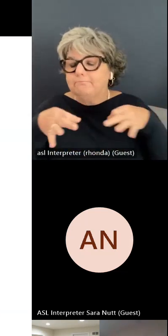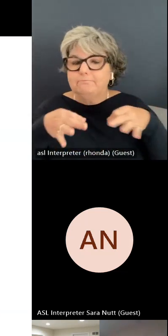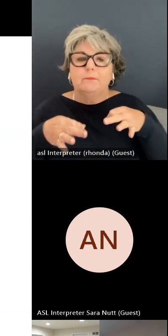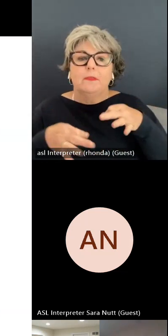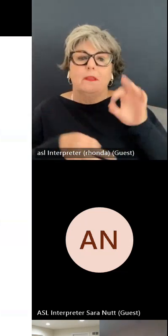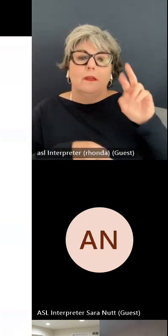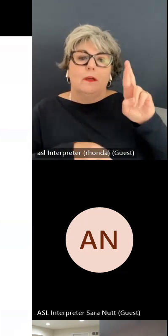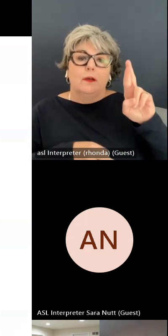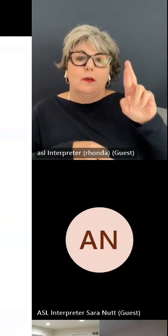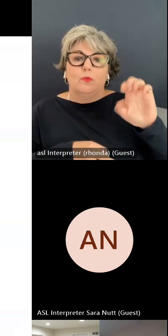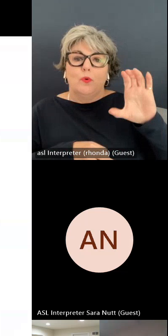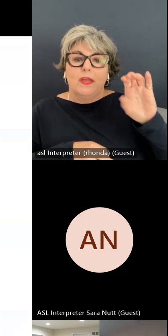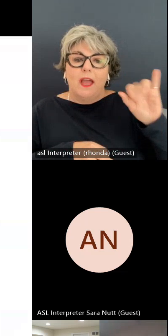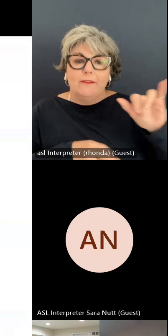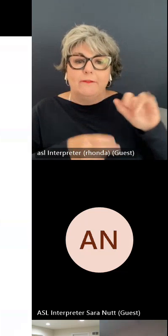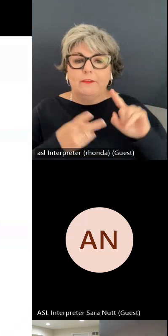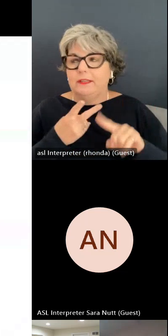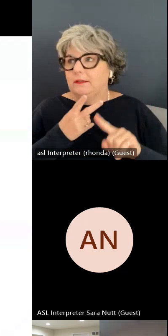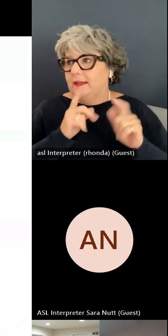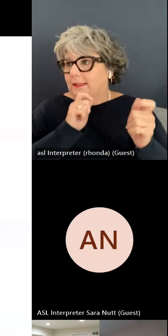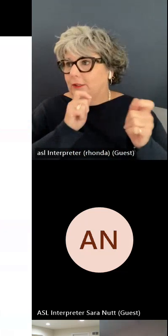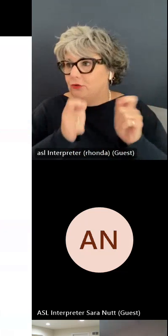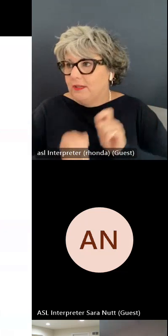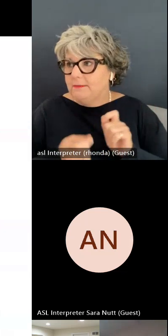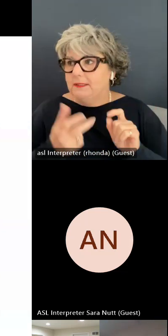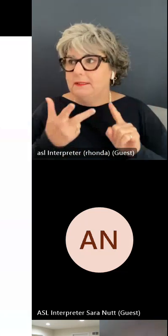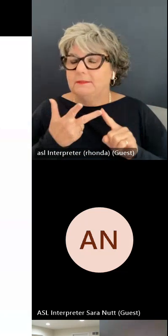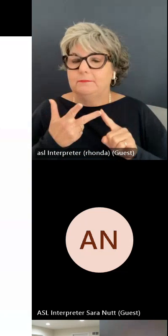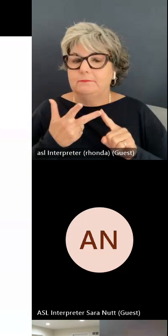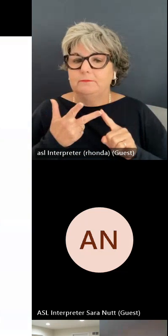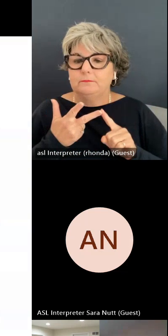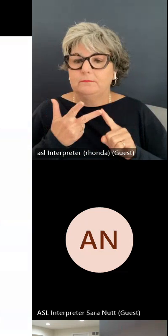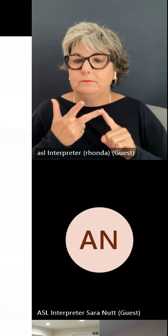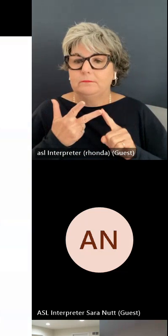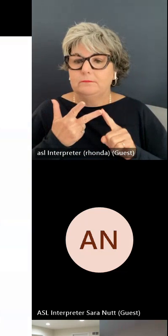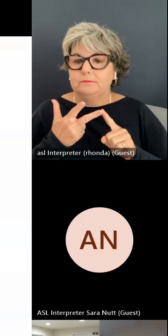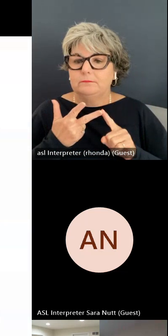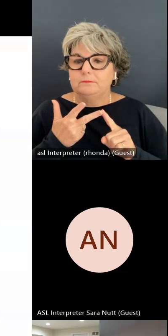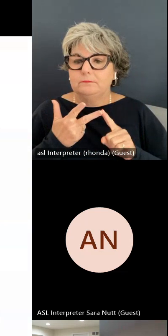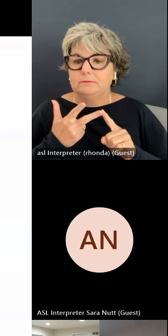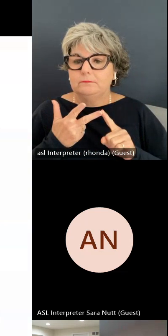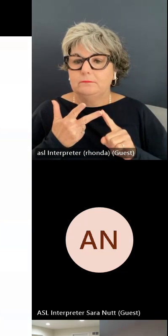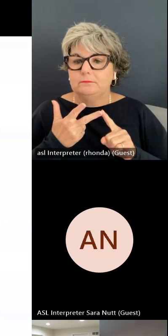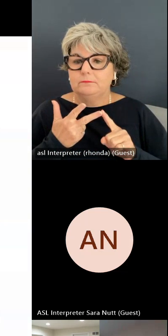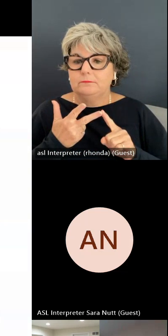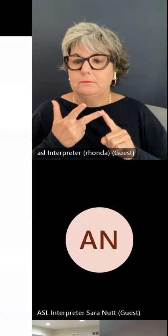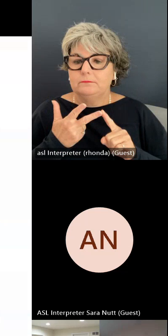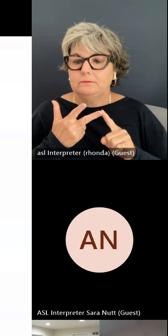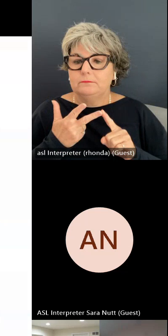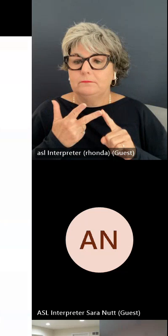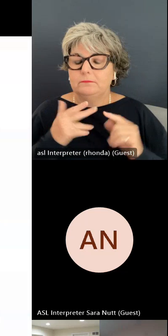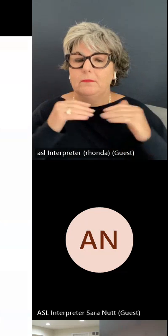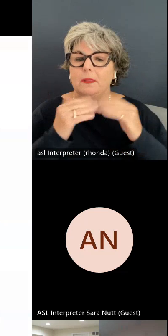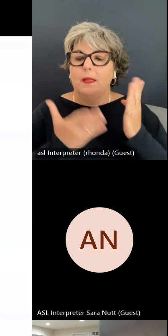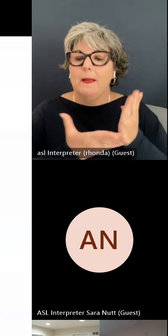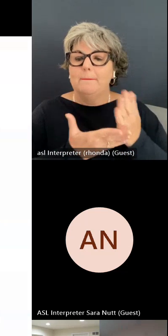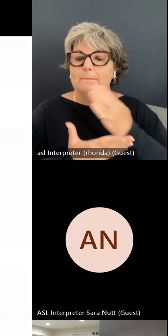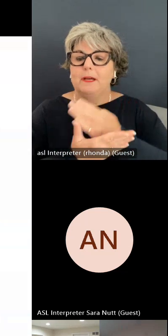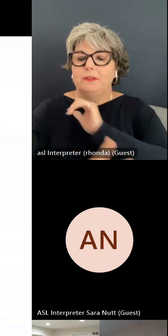recoveries, and adjustments. And that then equals budget authority